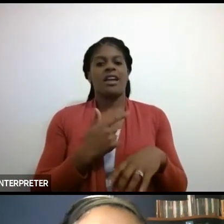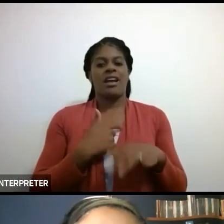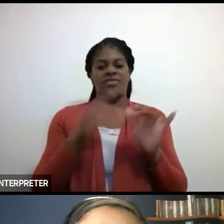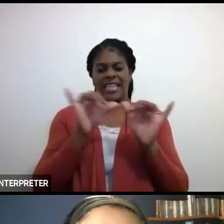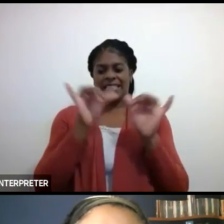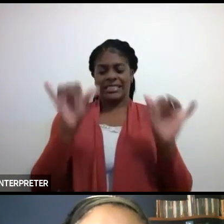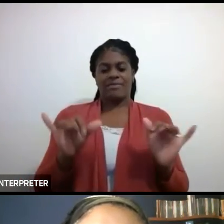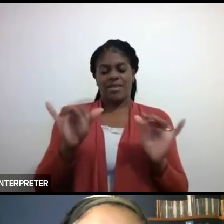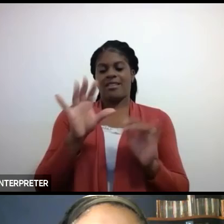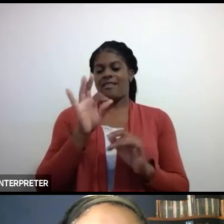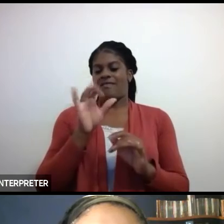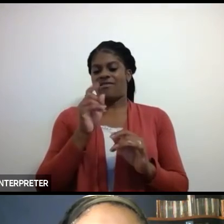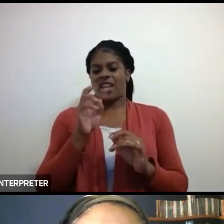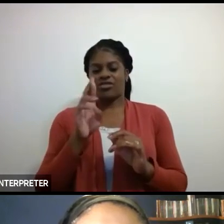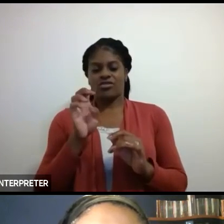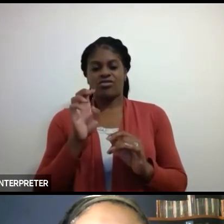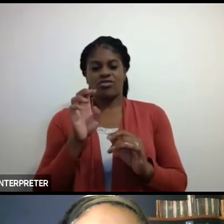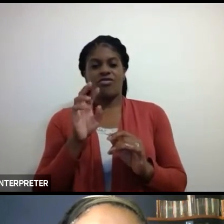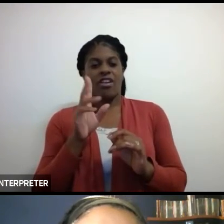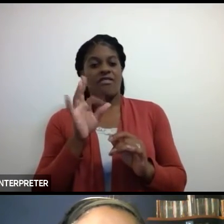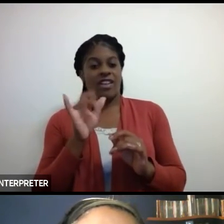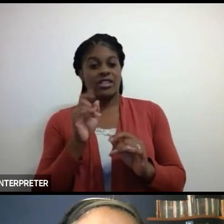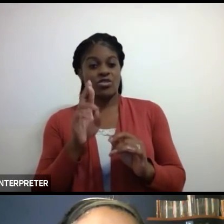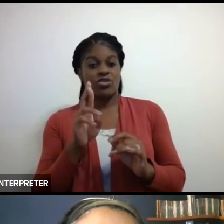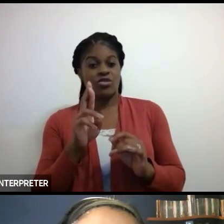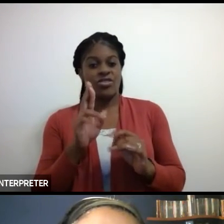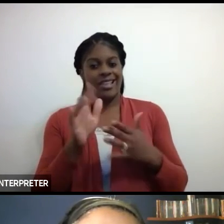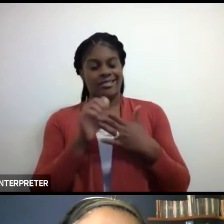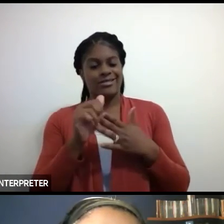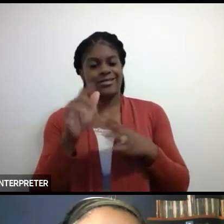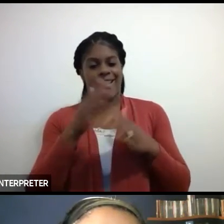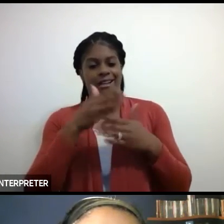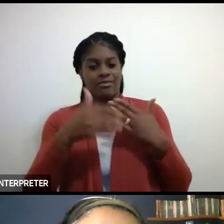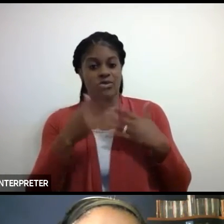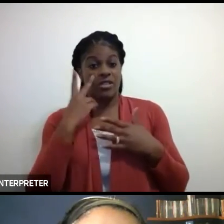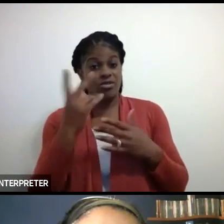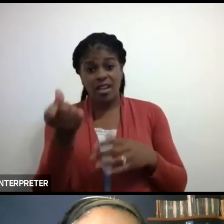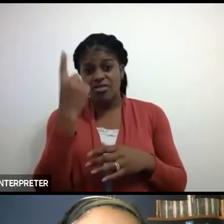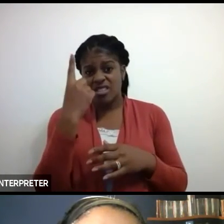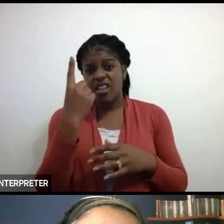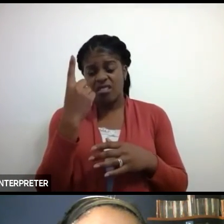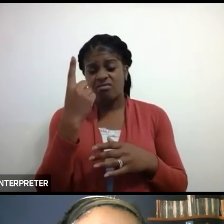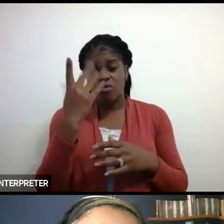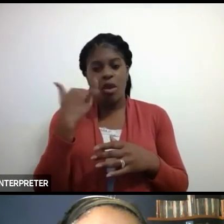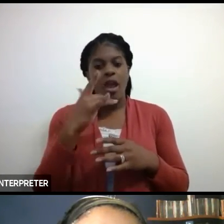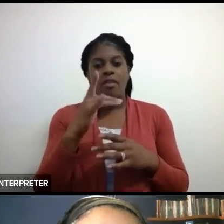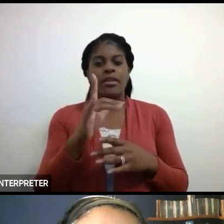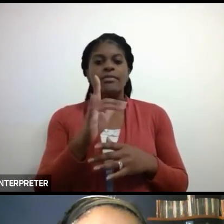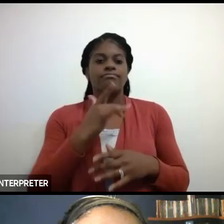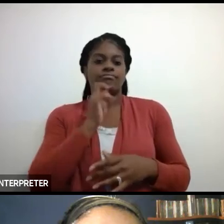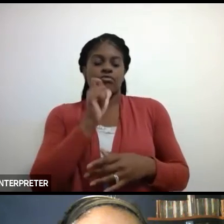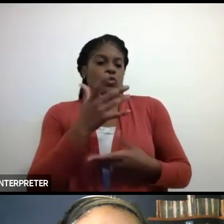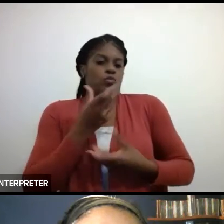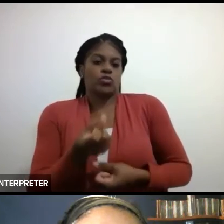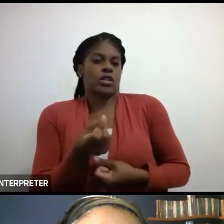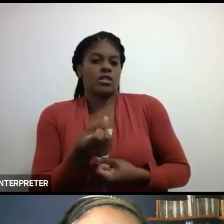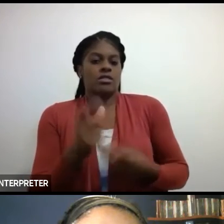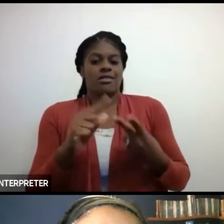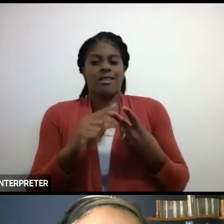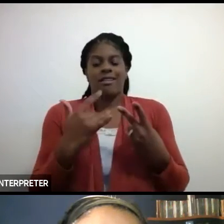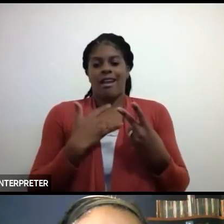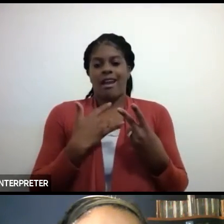systemic factors that lead to the outcomes that we see. I can understand why there is mistrust, why there is a level